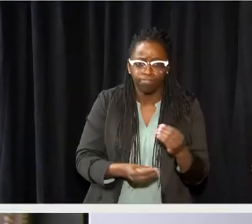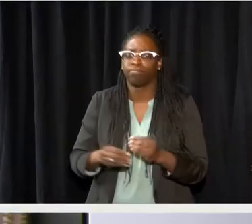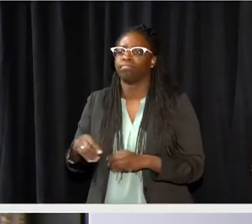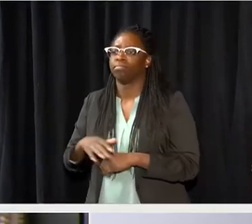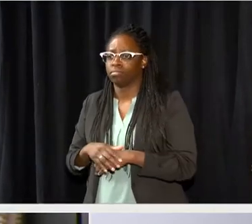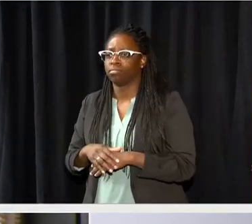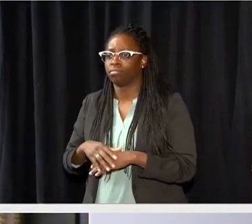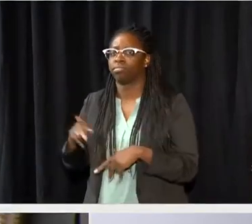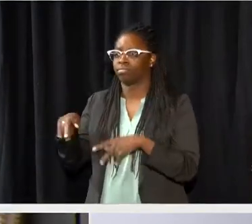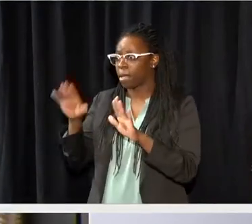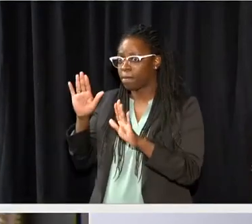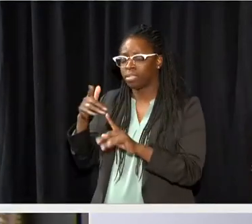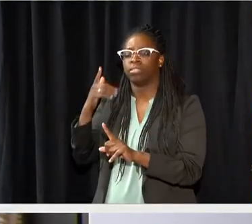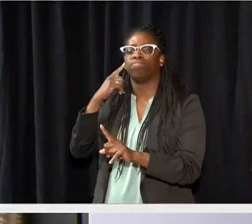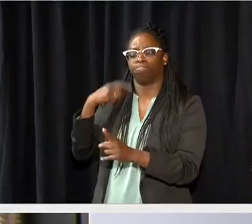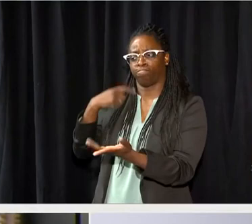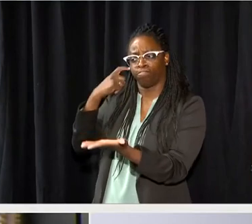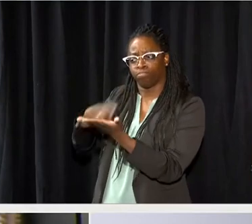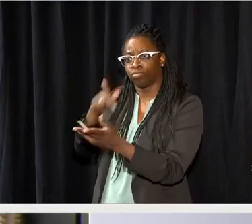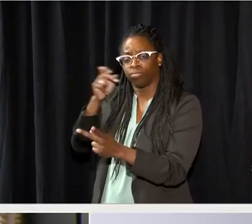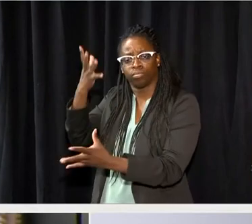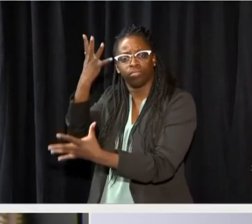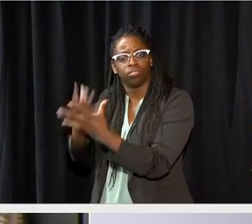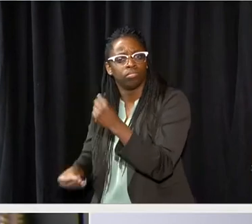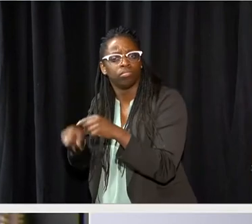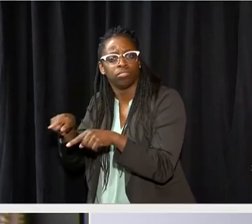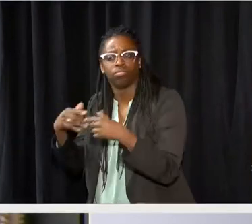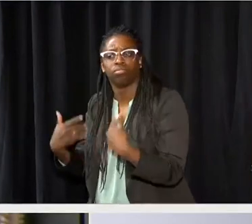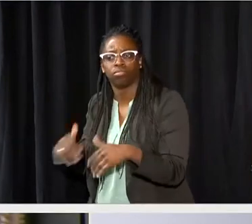is never forgotten.